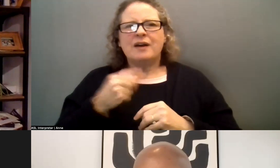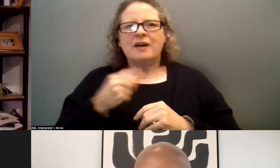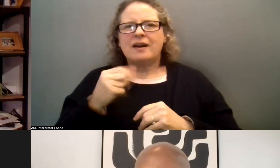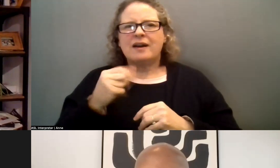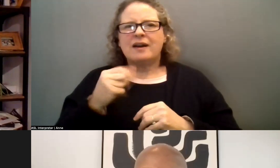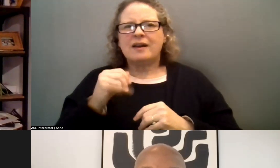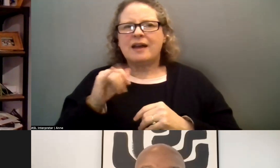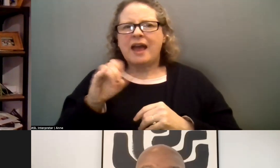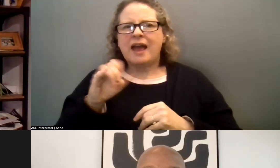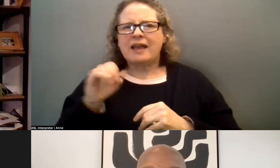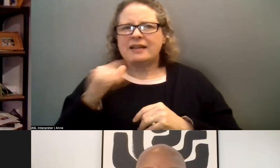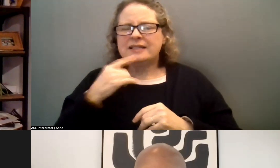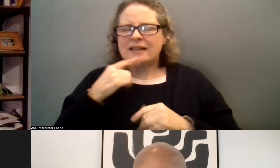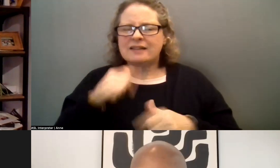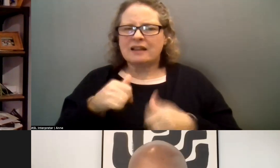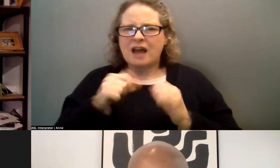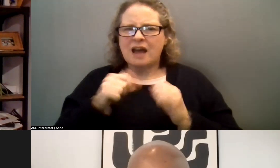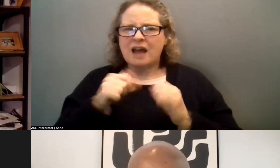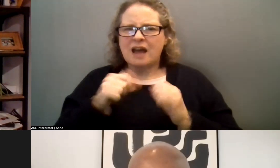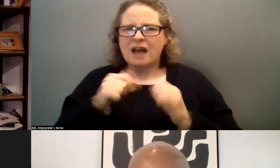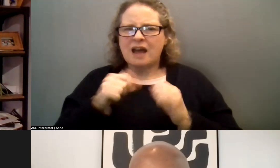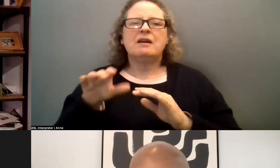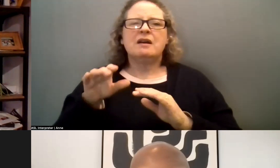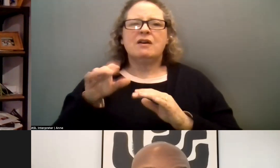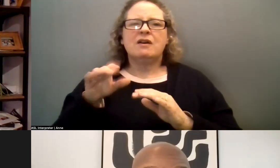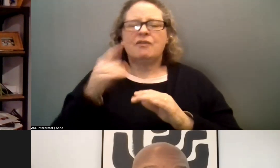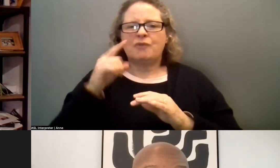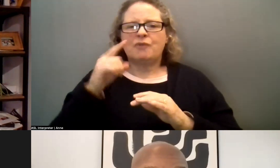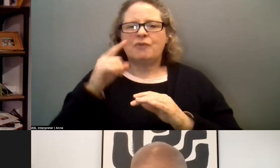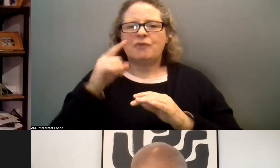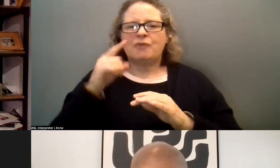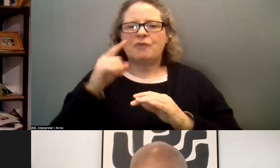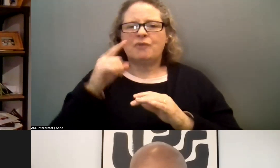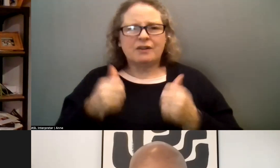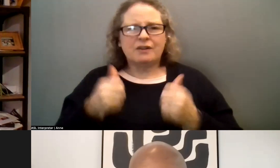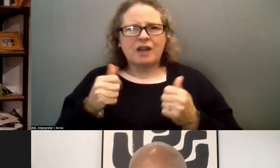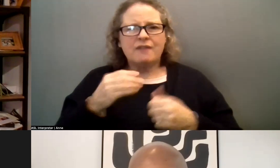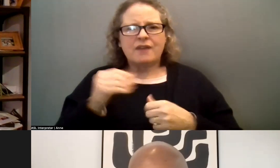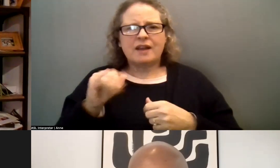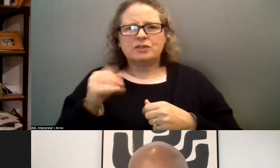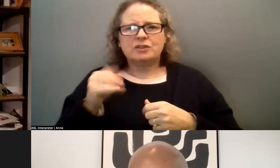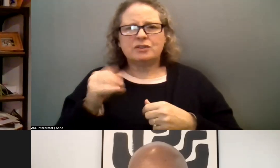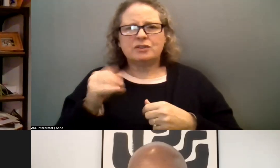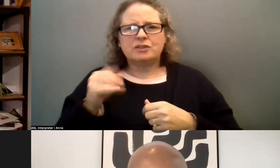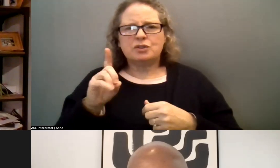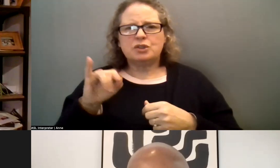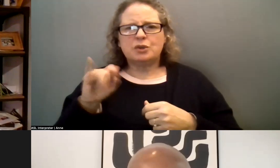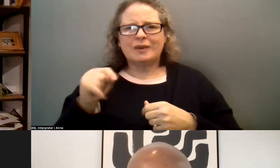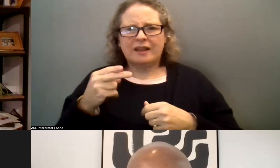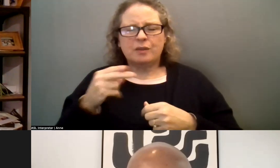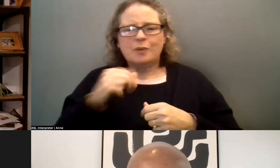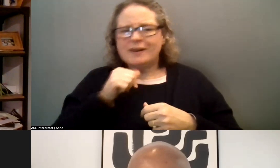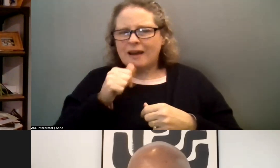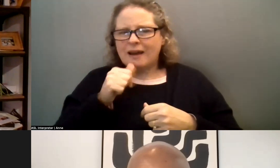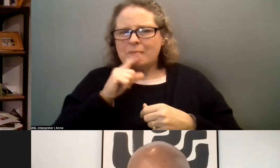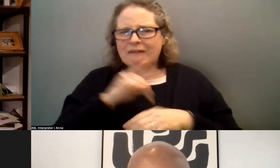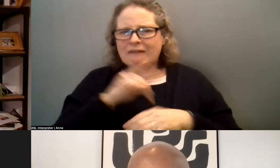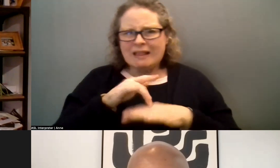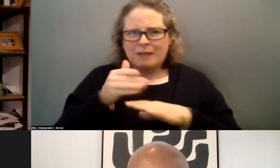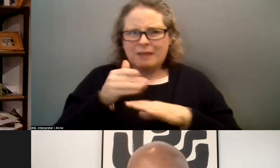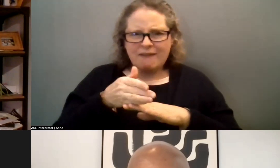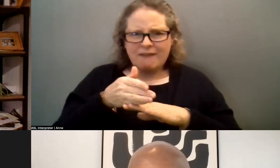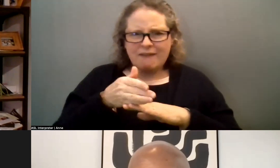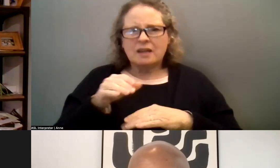life for Judith Jameson would not be available afterwards. But somehow I don't